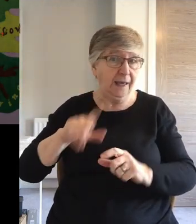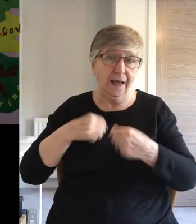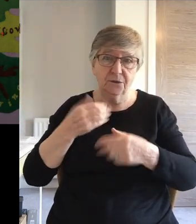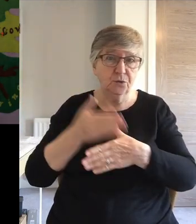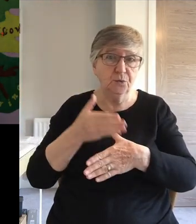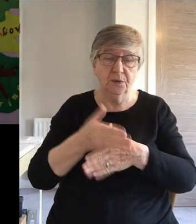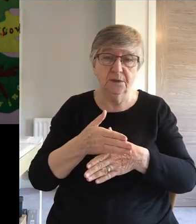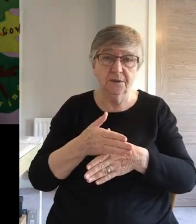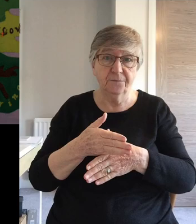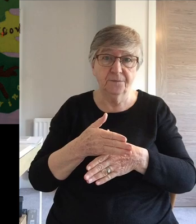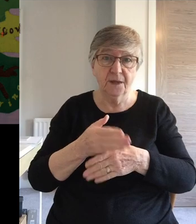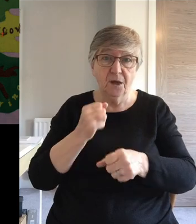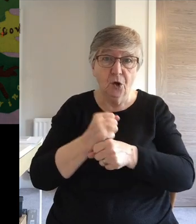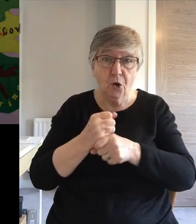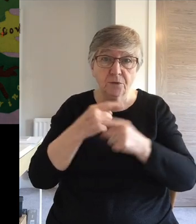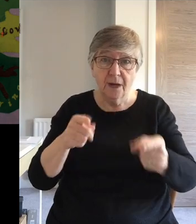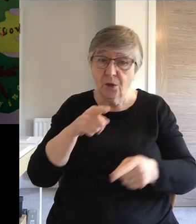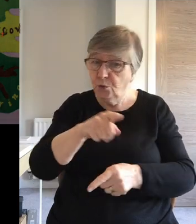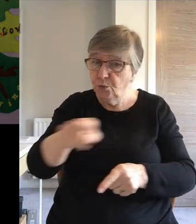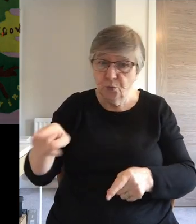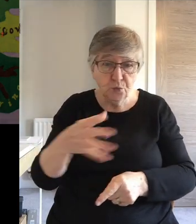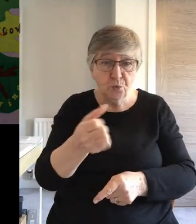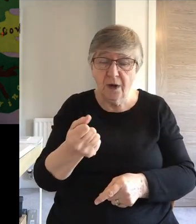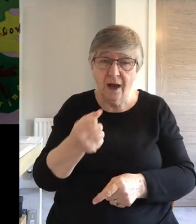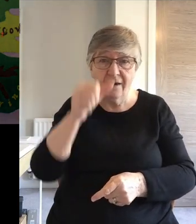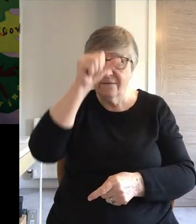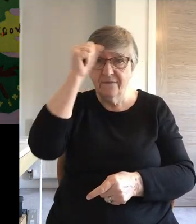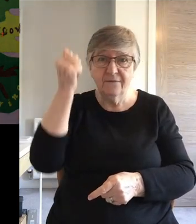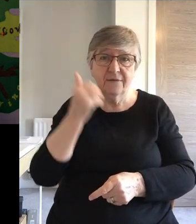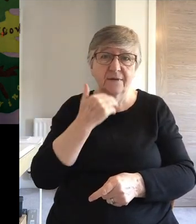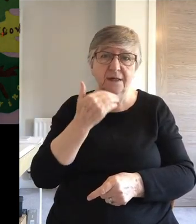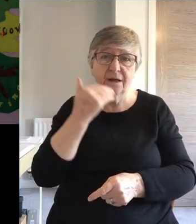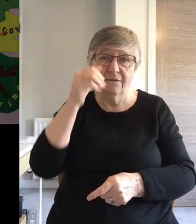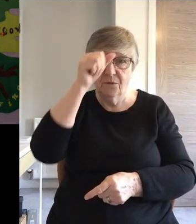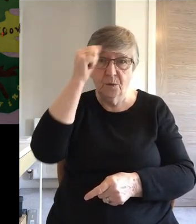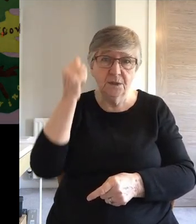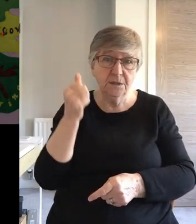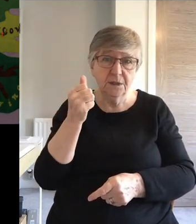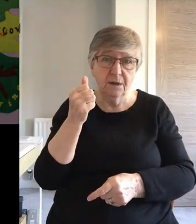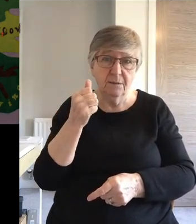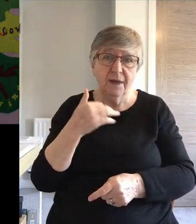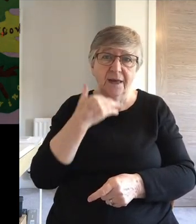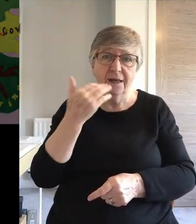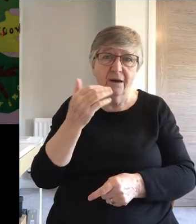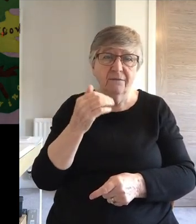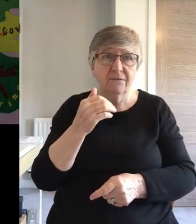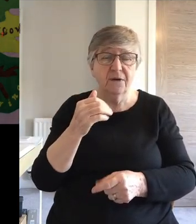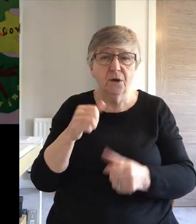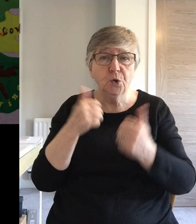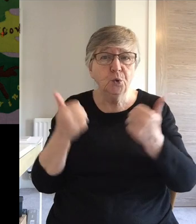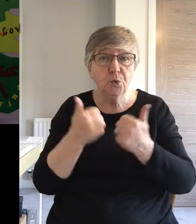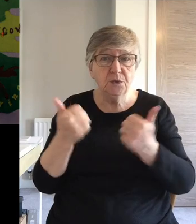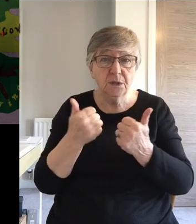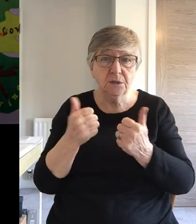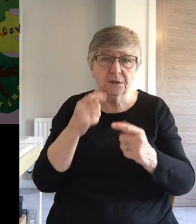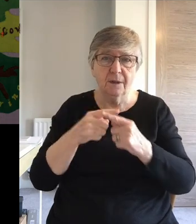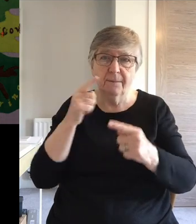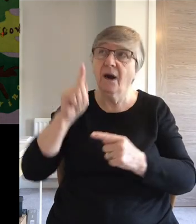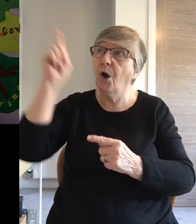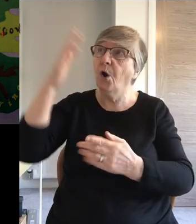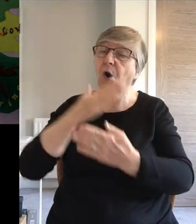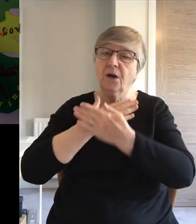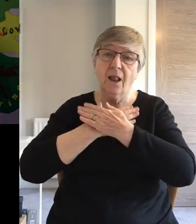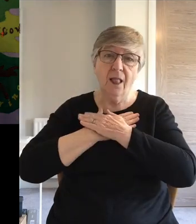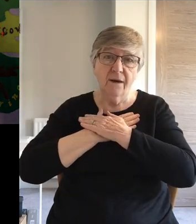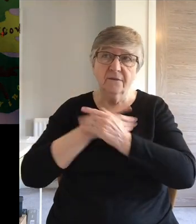ourselves. The gospel message is you don't have enough wisdom, you don't have enough righteousness, you don't have enough of goodness, but God